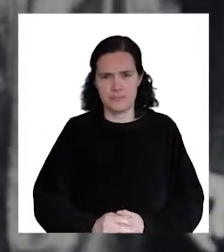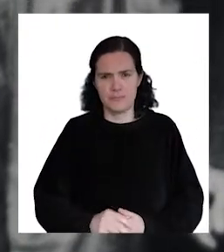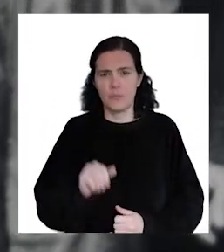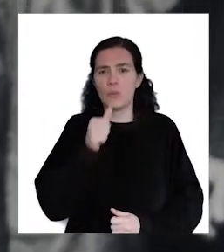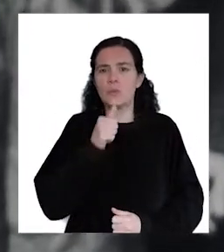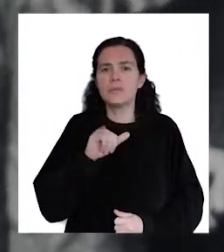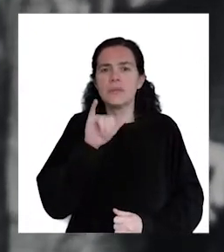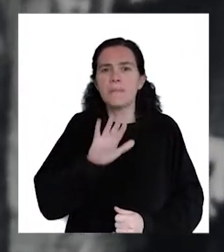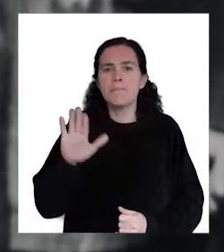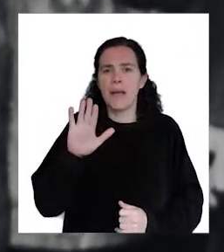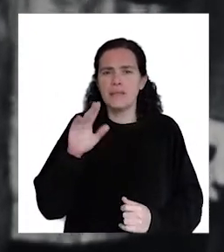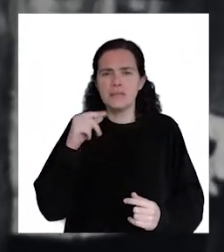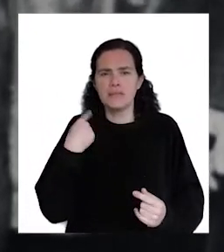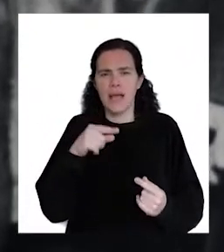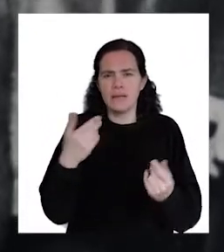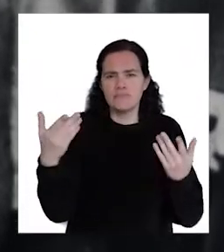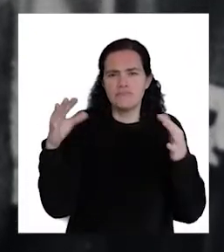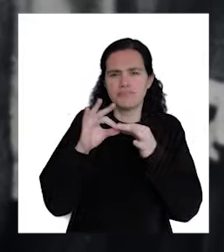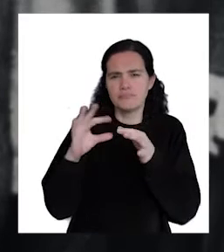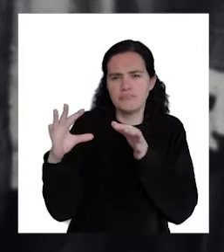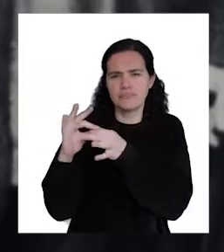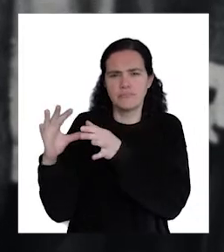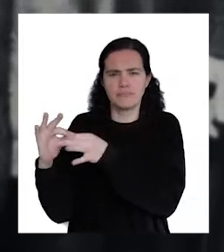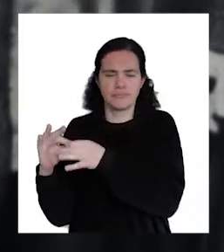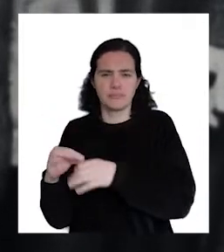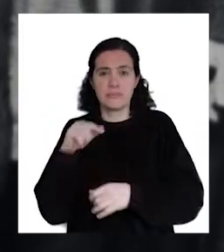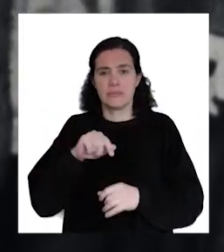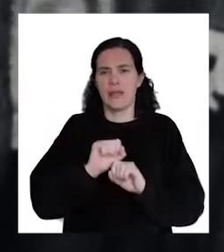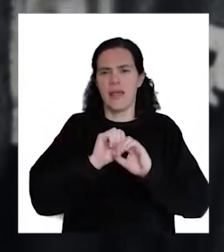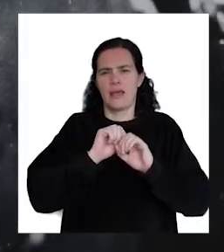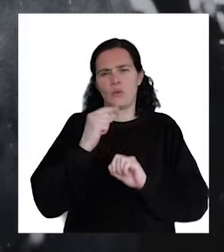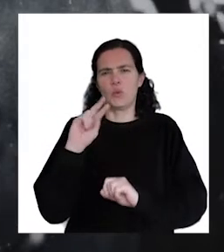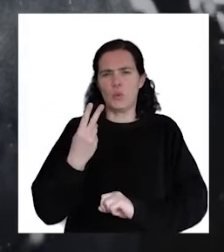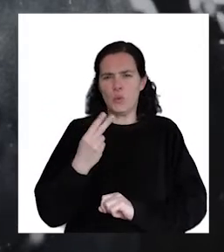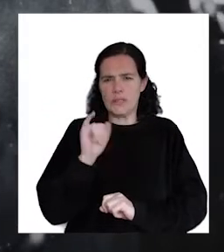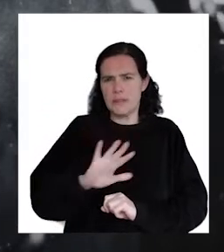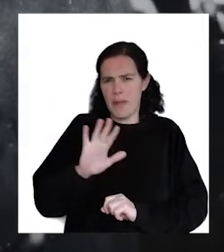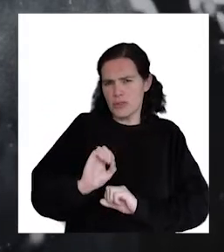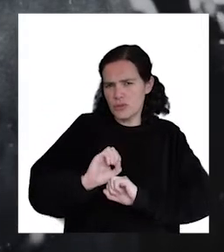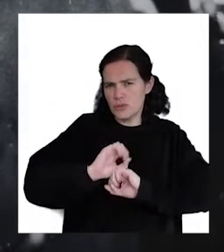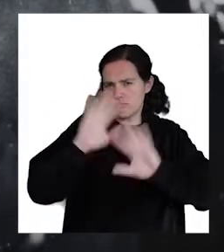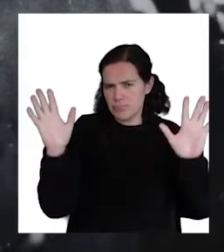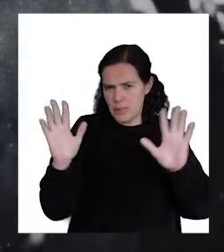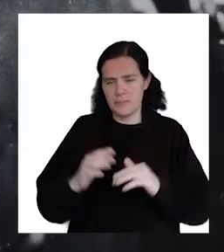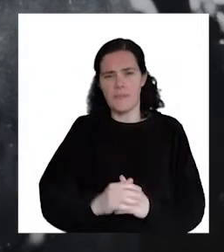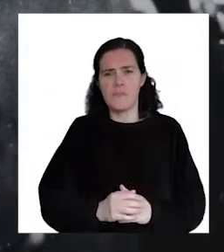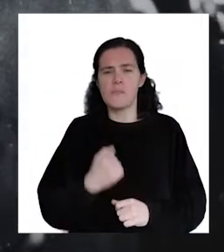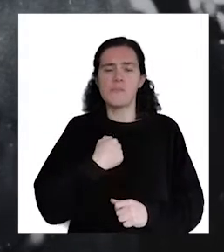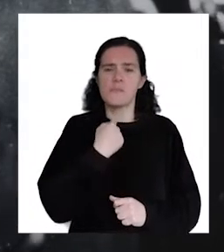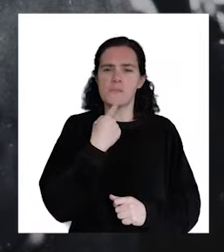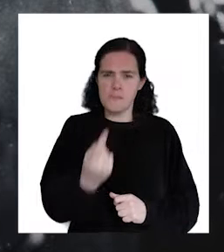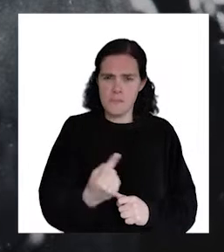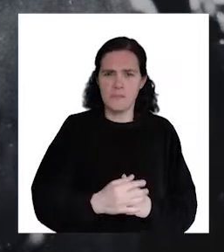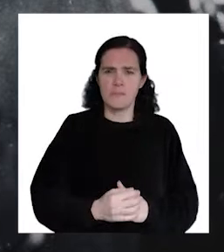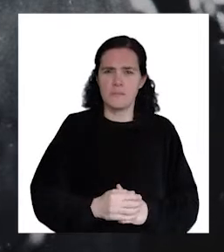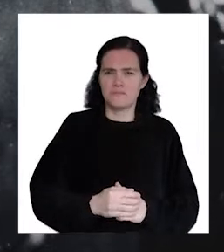here, where the images meet. Here you have two very obvious images, and as I said,